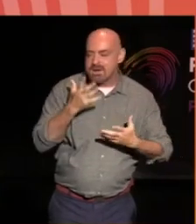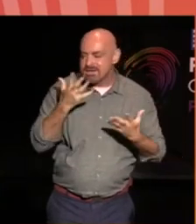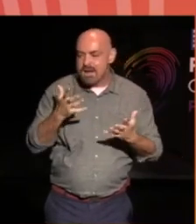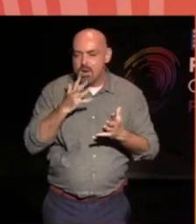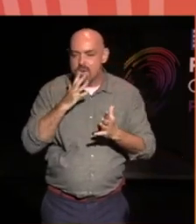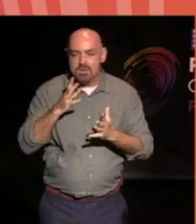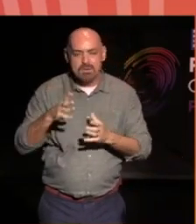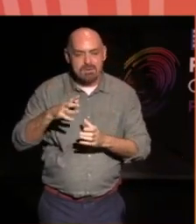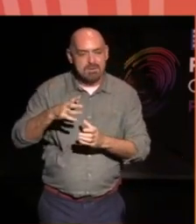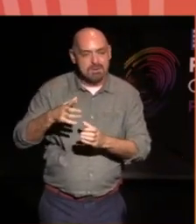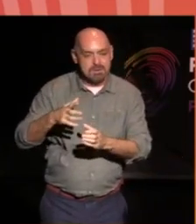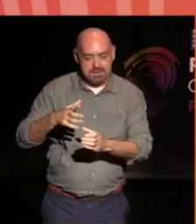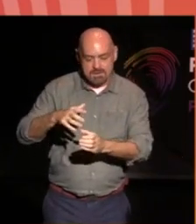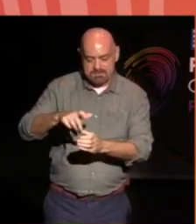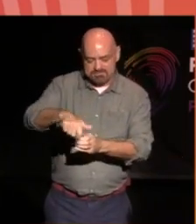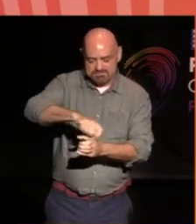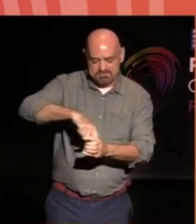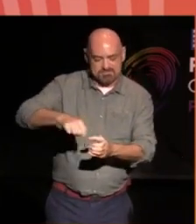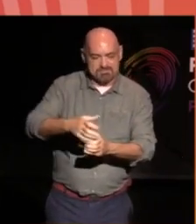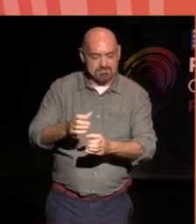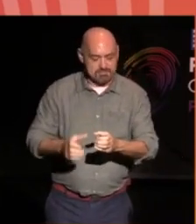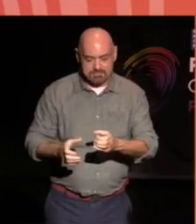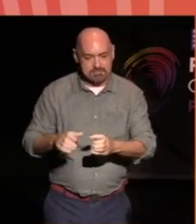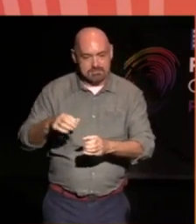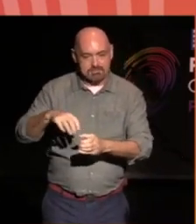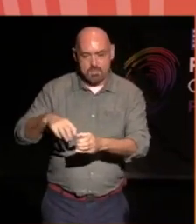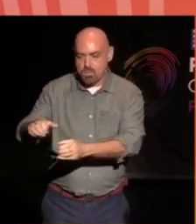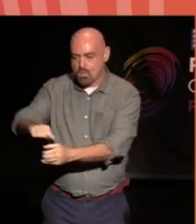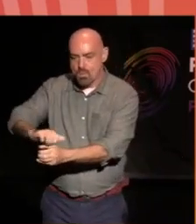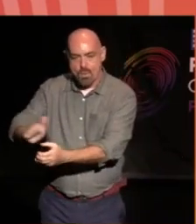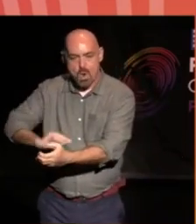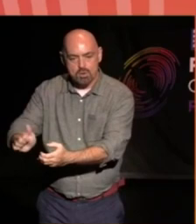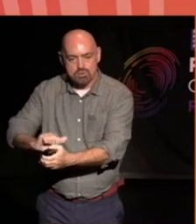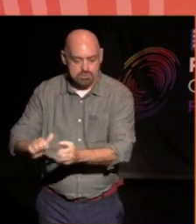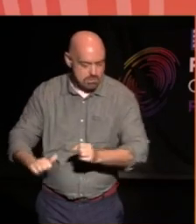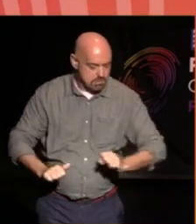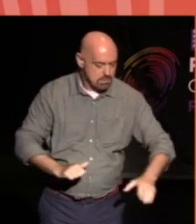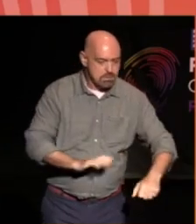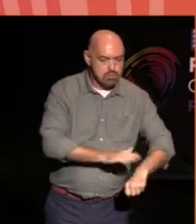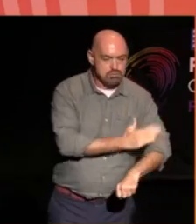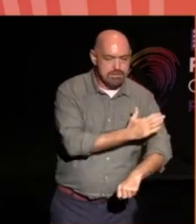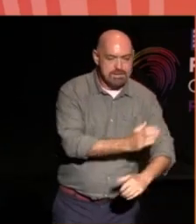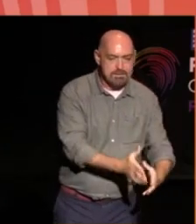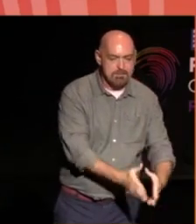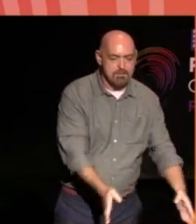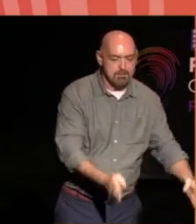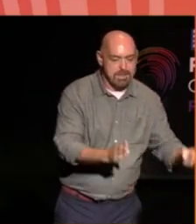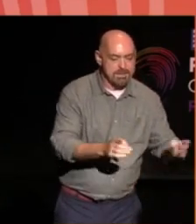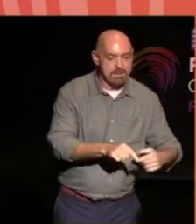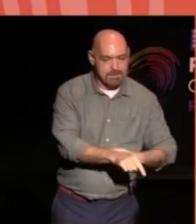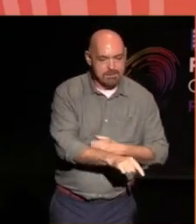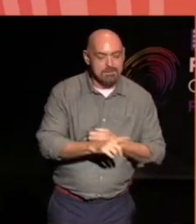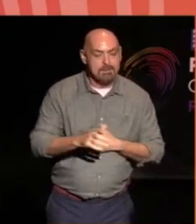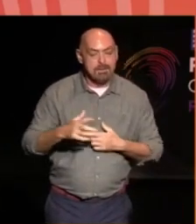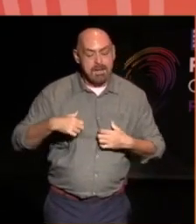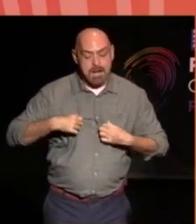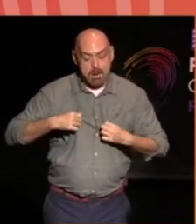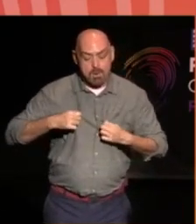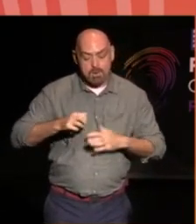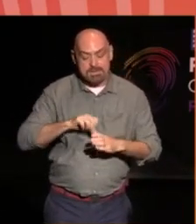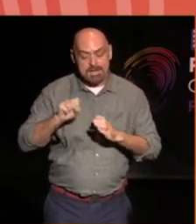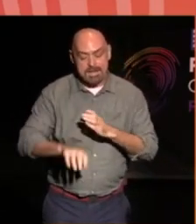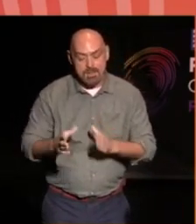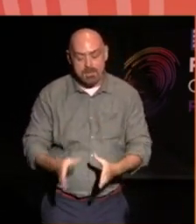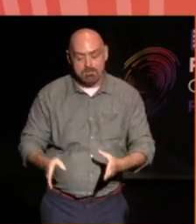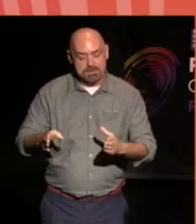our tins of beans and we put them in the green bin or whichever one it is. And so it will be normal that we won't just be putting our clothes in the bin. They'll